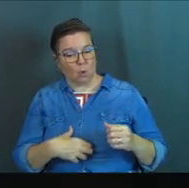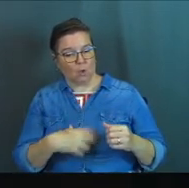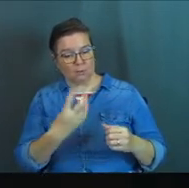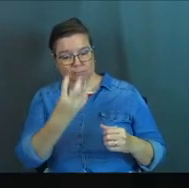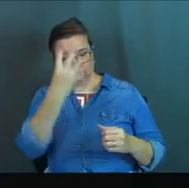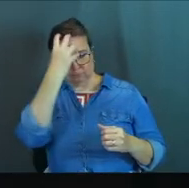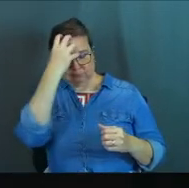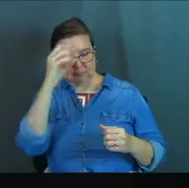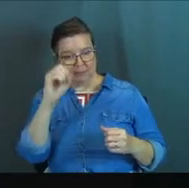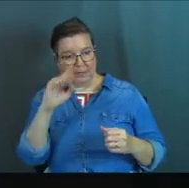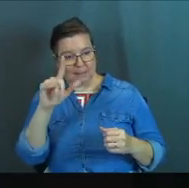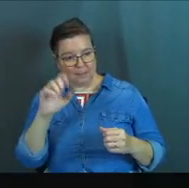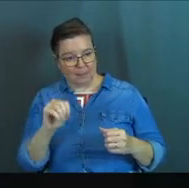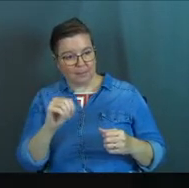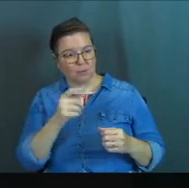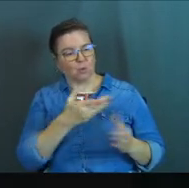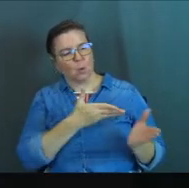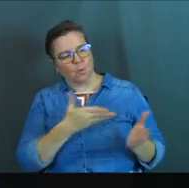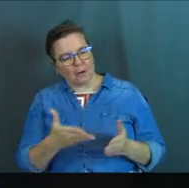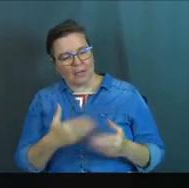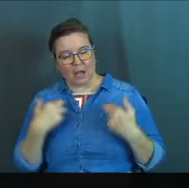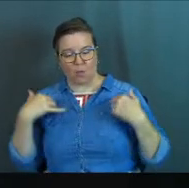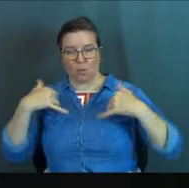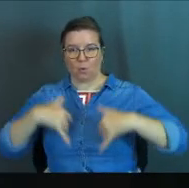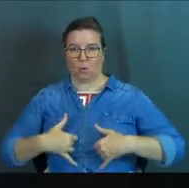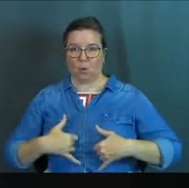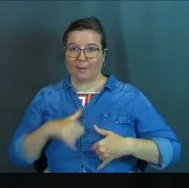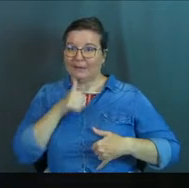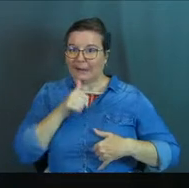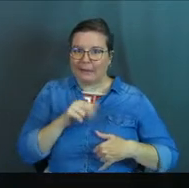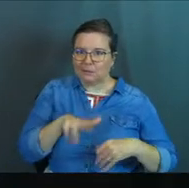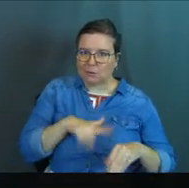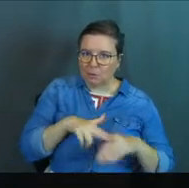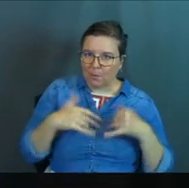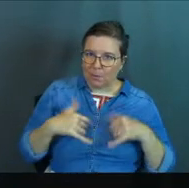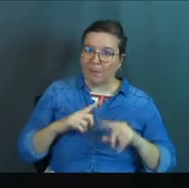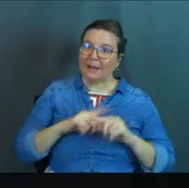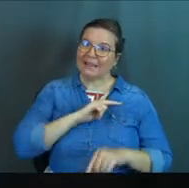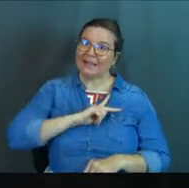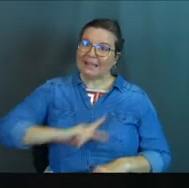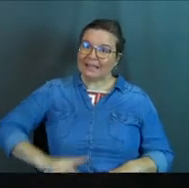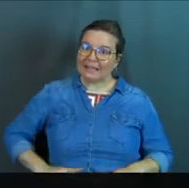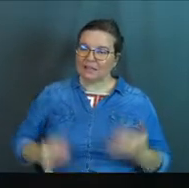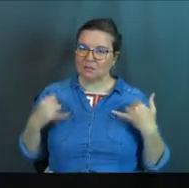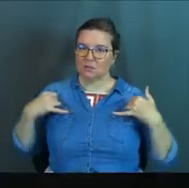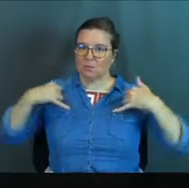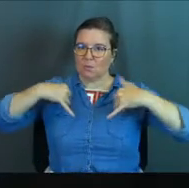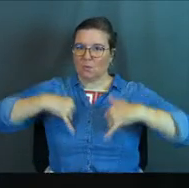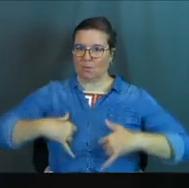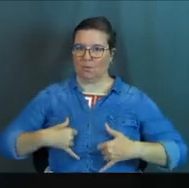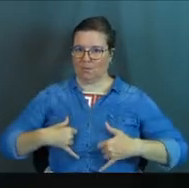head. And so he's saying, bring out robes, not any robes. Bring out robes